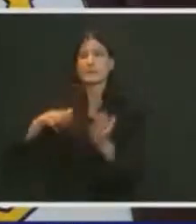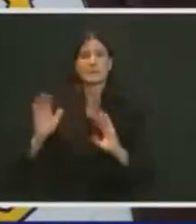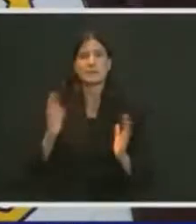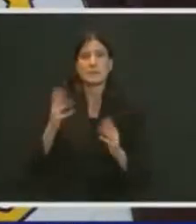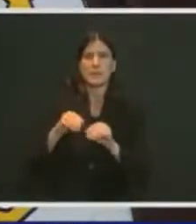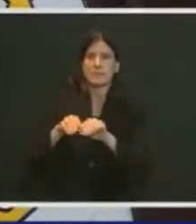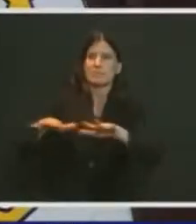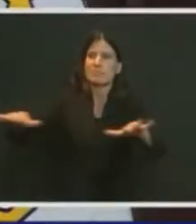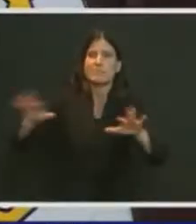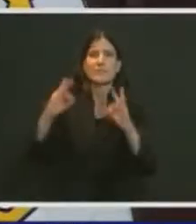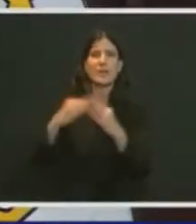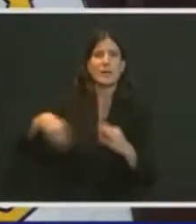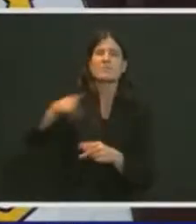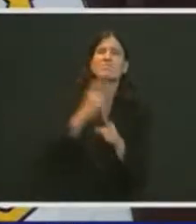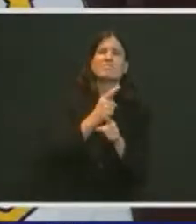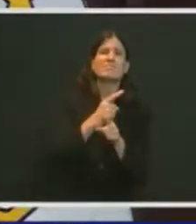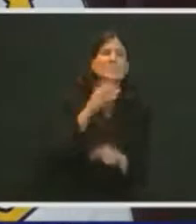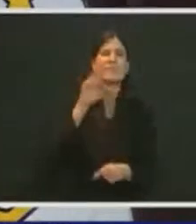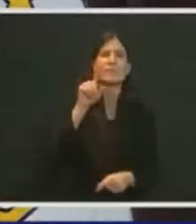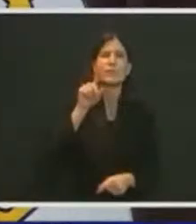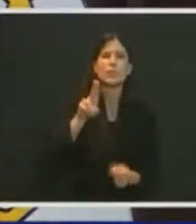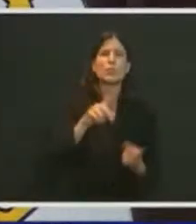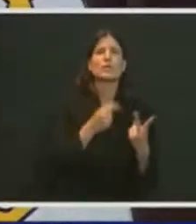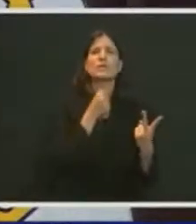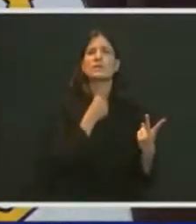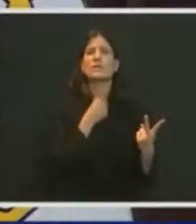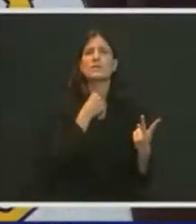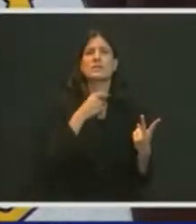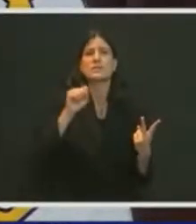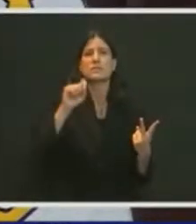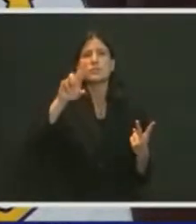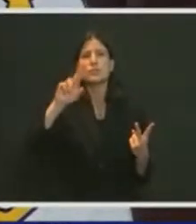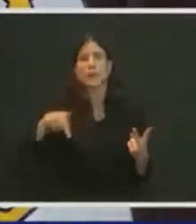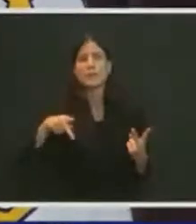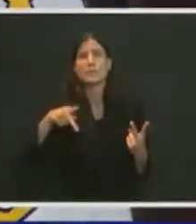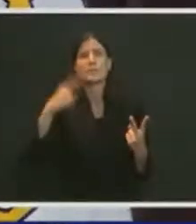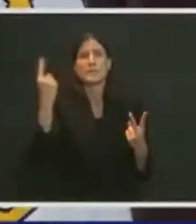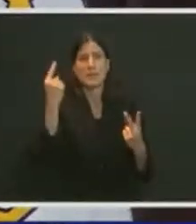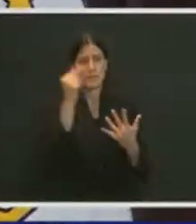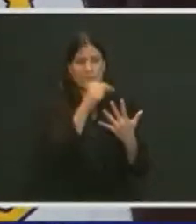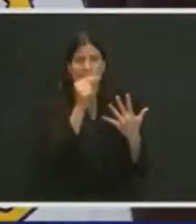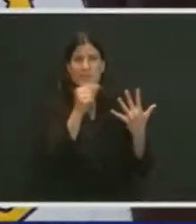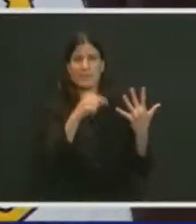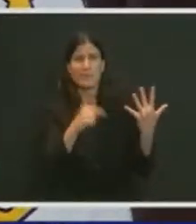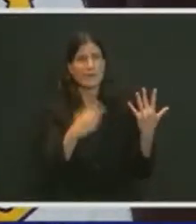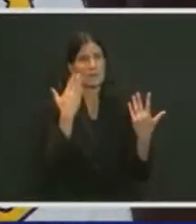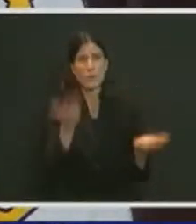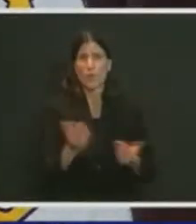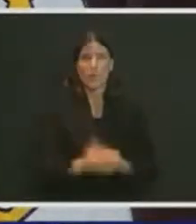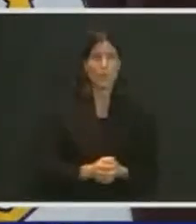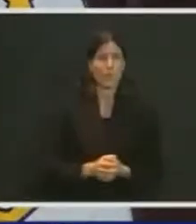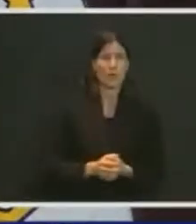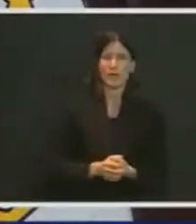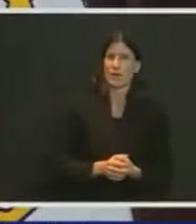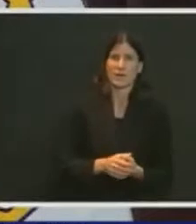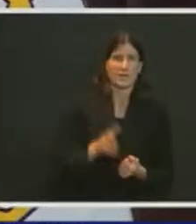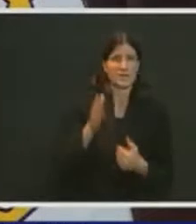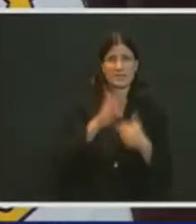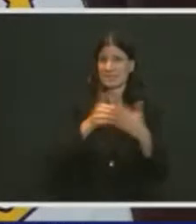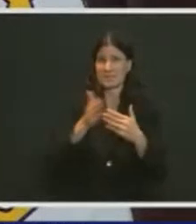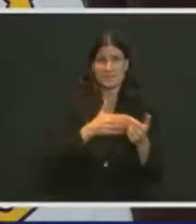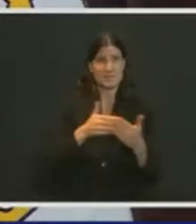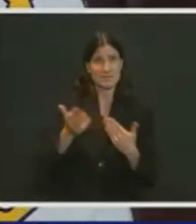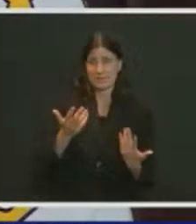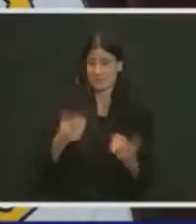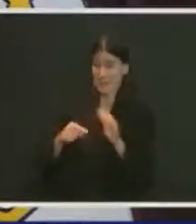that are going to need to continue across the board regardless of the test. But we want to take this information that